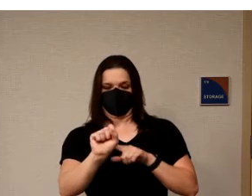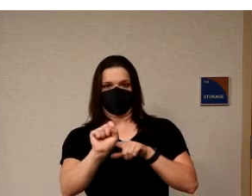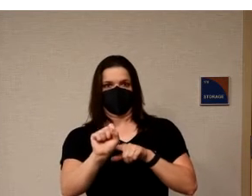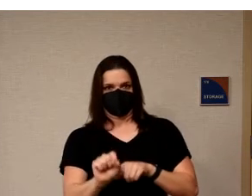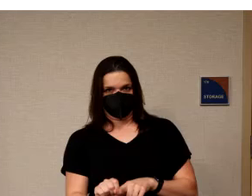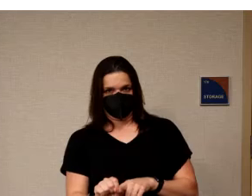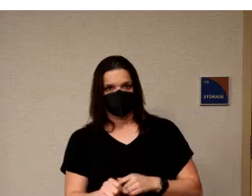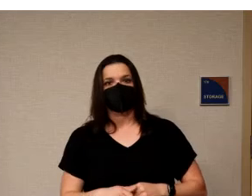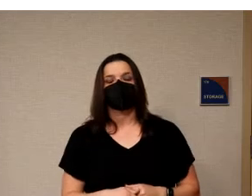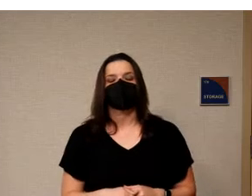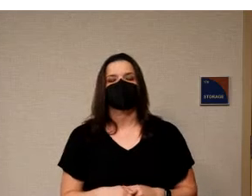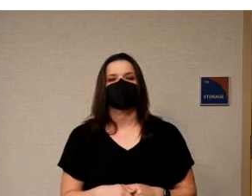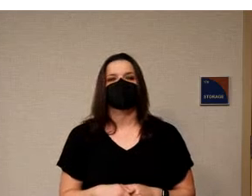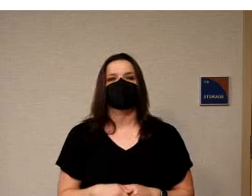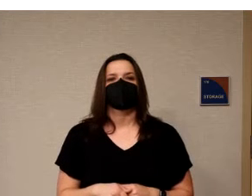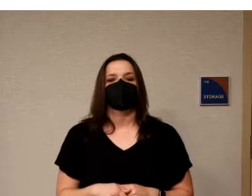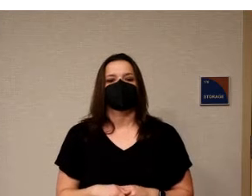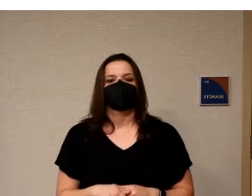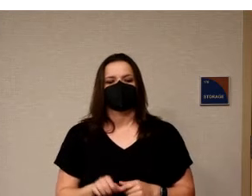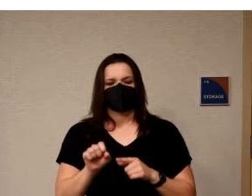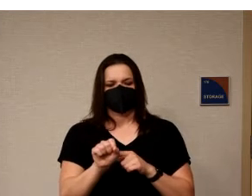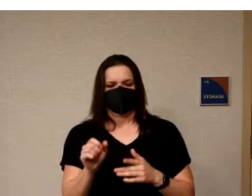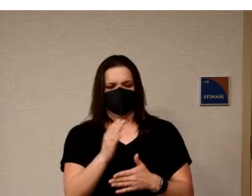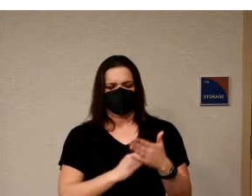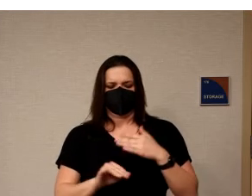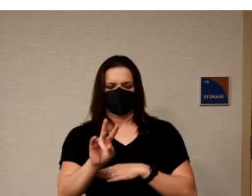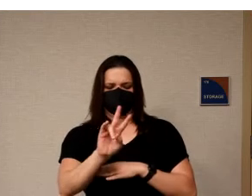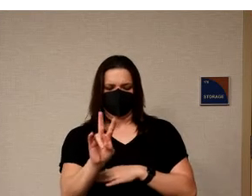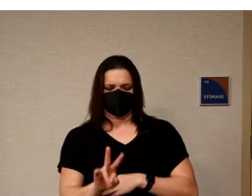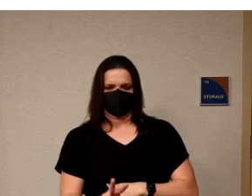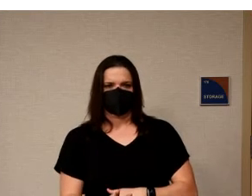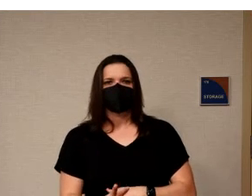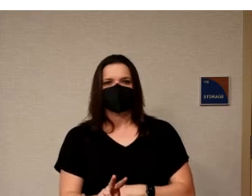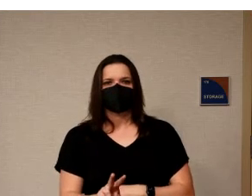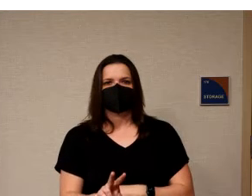part of Visalia,